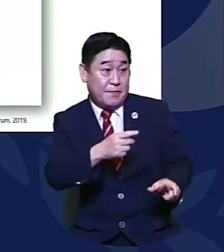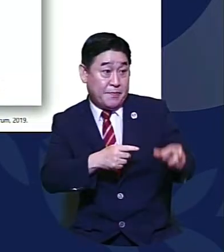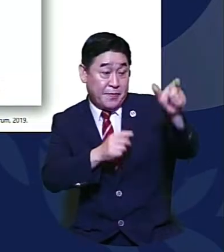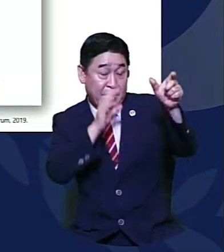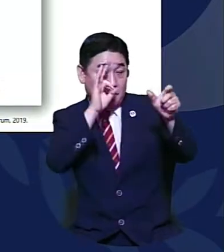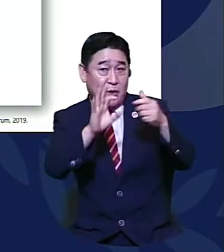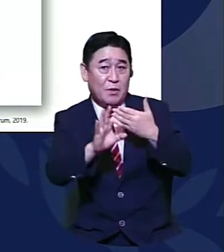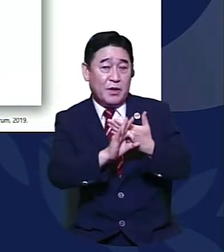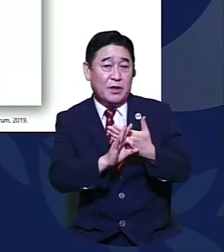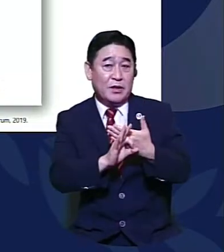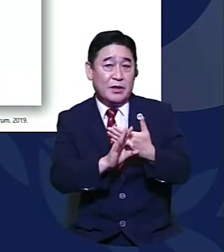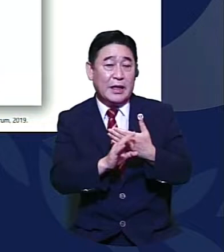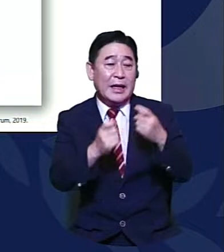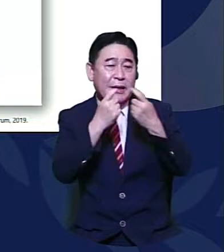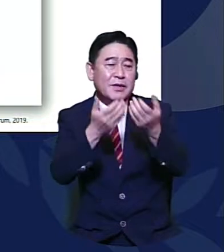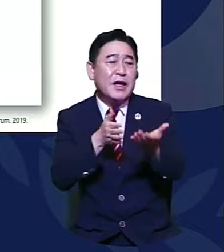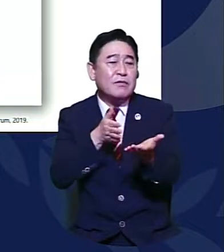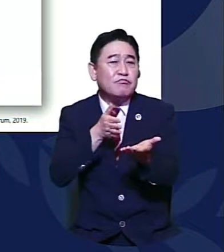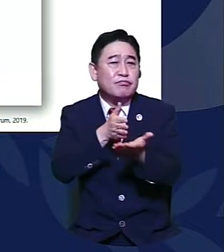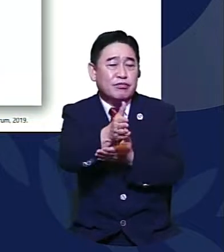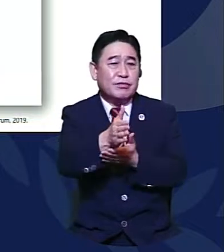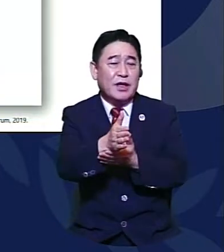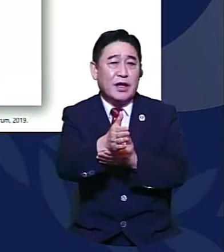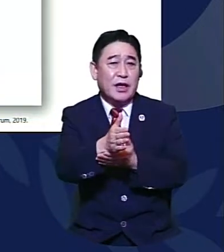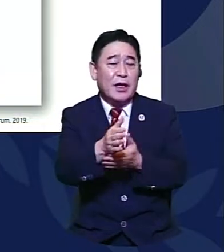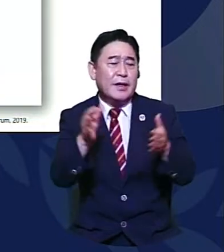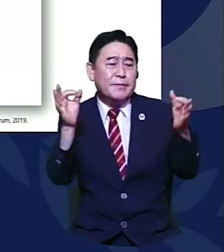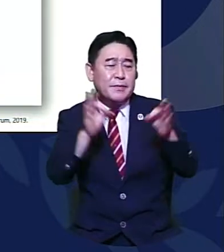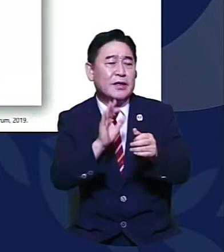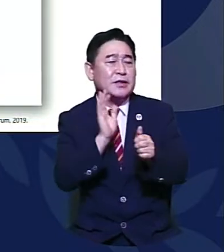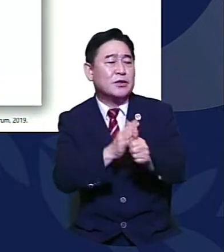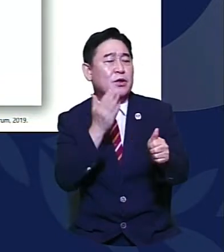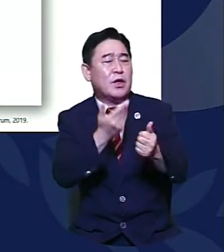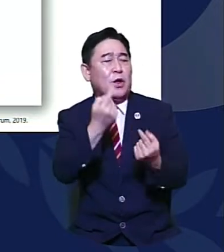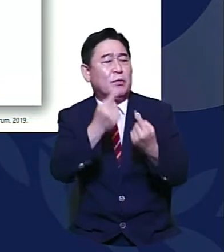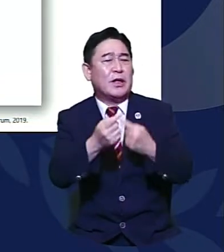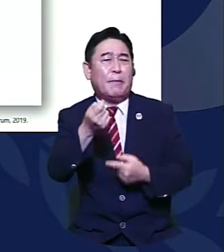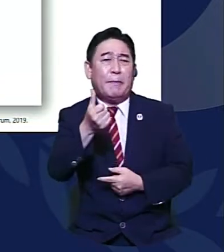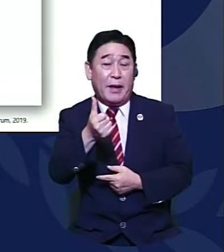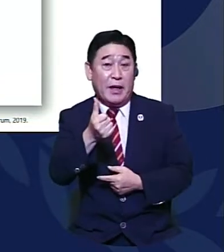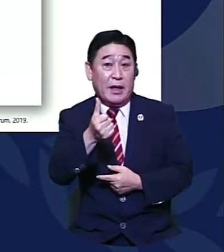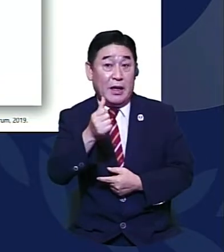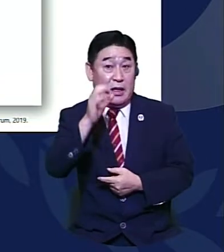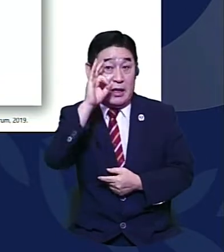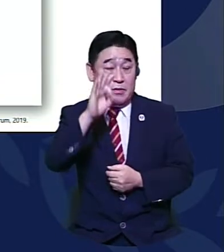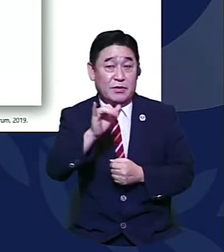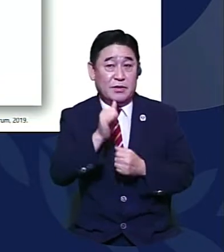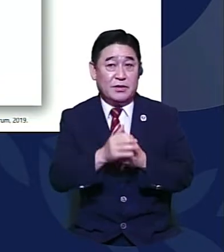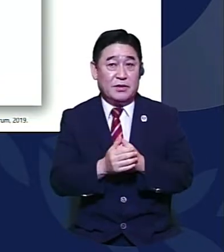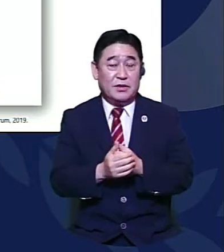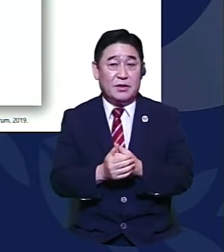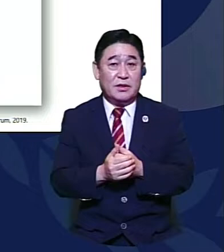the private finance that is climate related, which is also good to be aware.